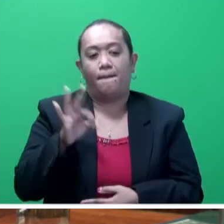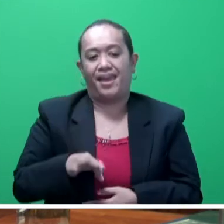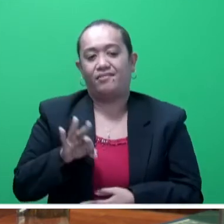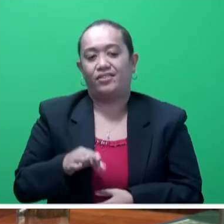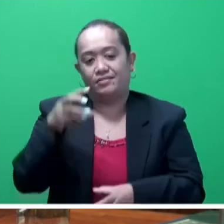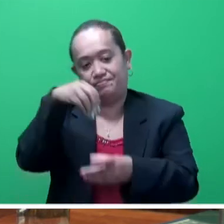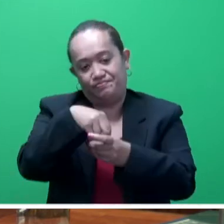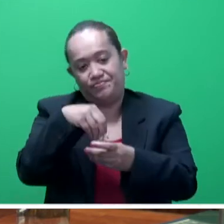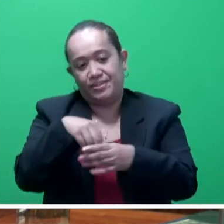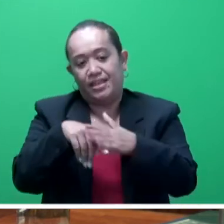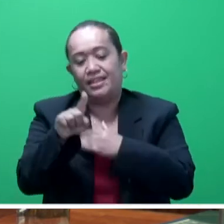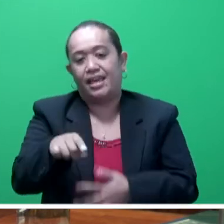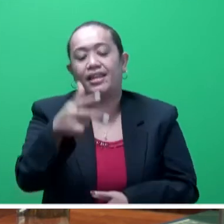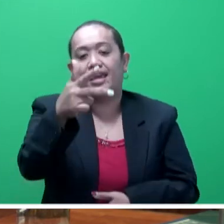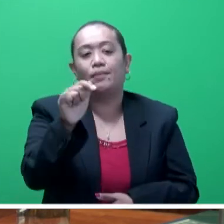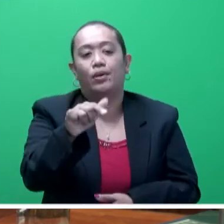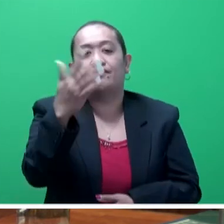cost of $8.5 million.